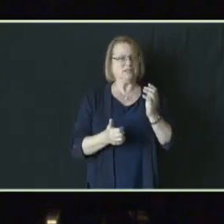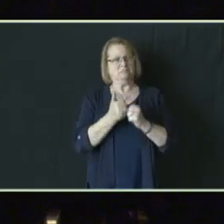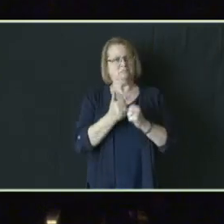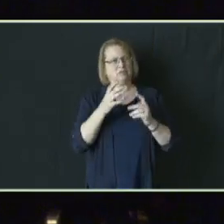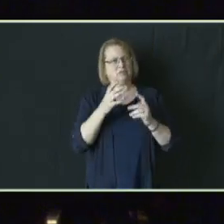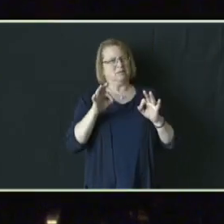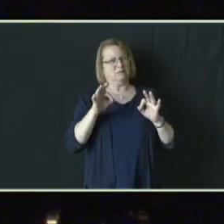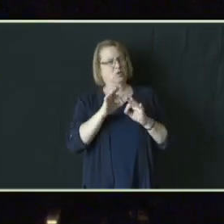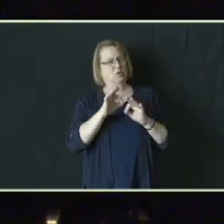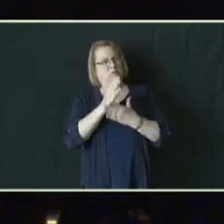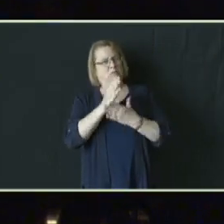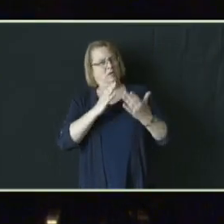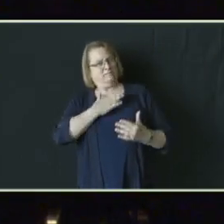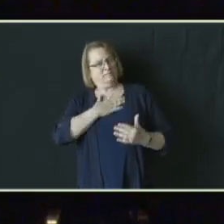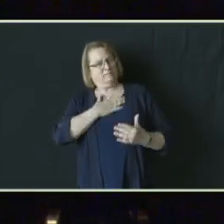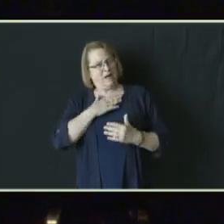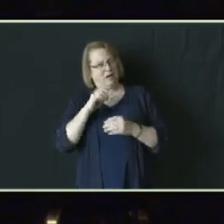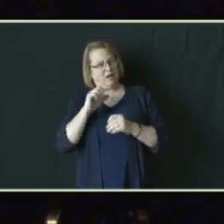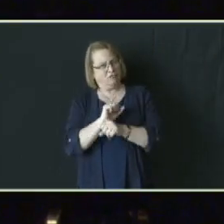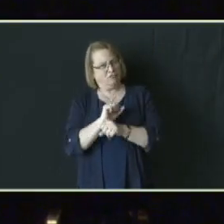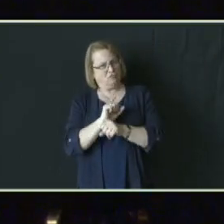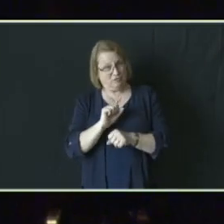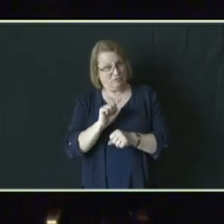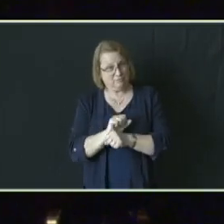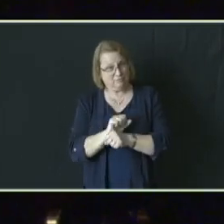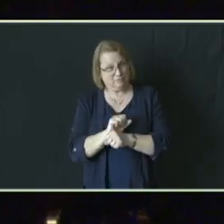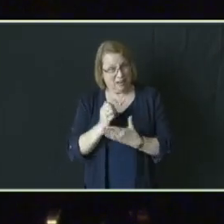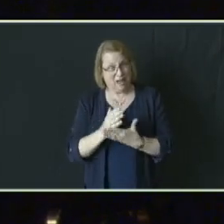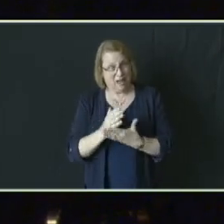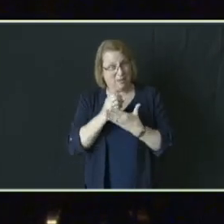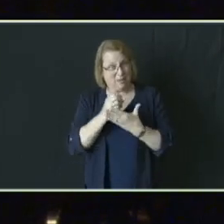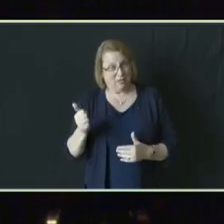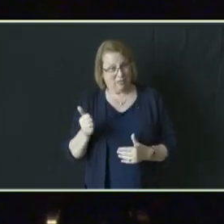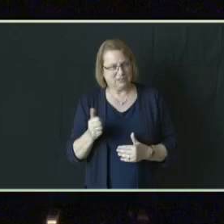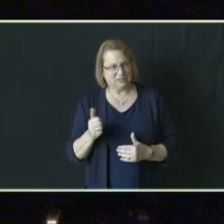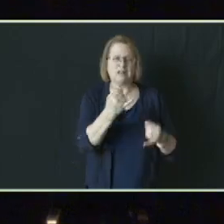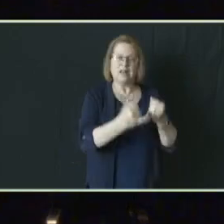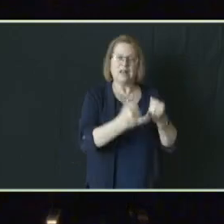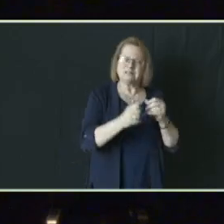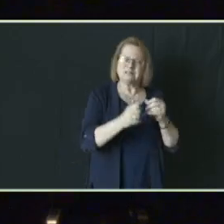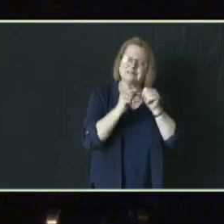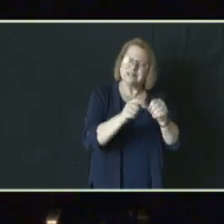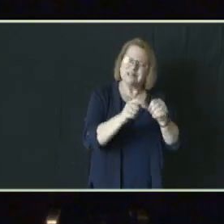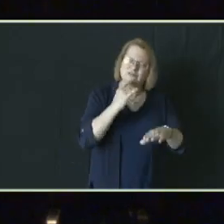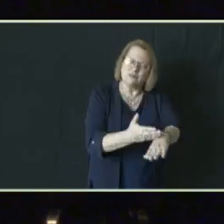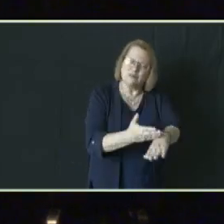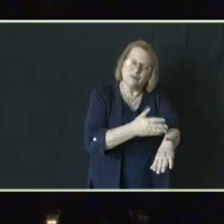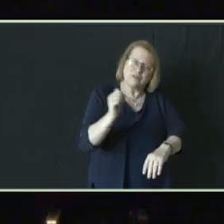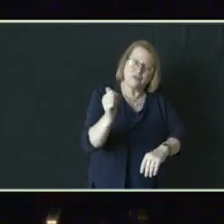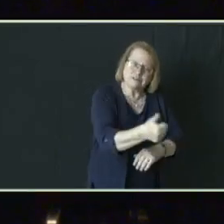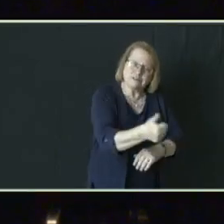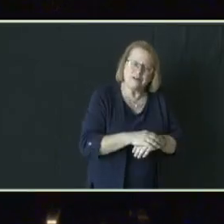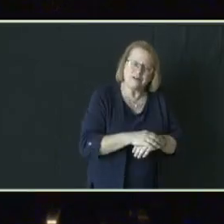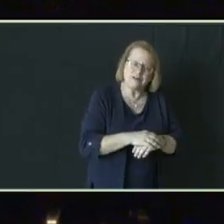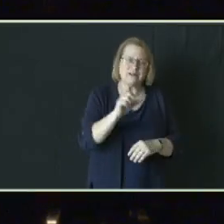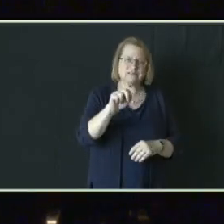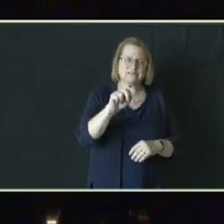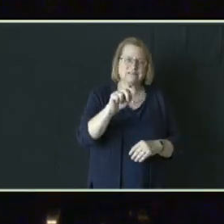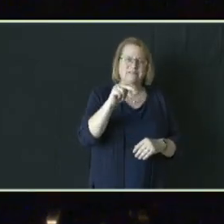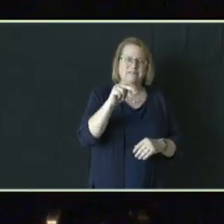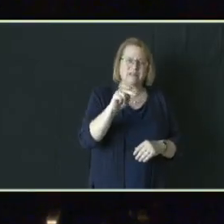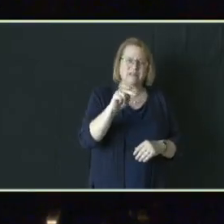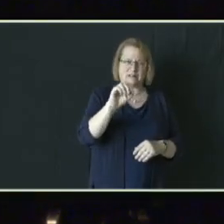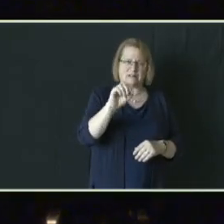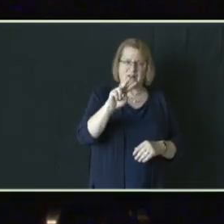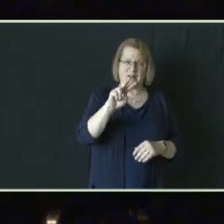career. Lastly, continue to improve yourself. Stephen Covey writes about the 7